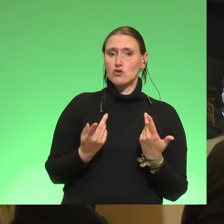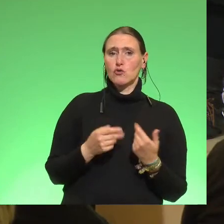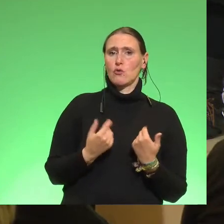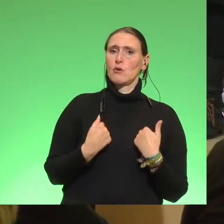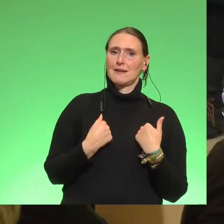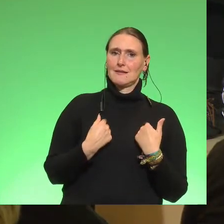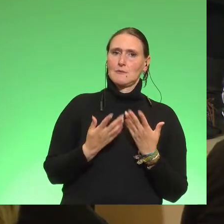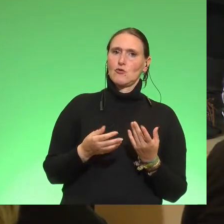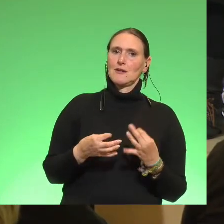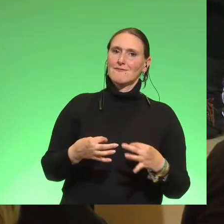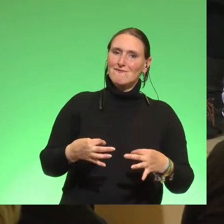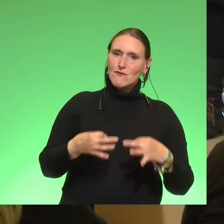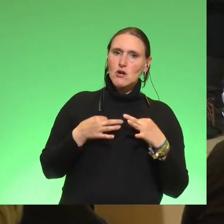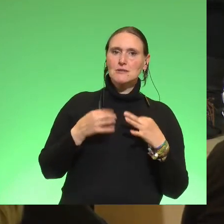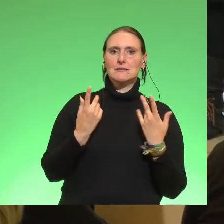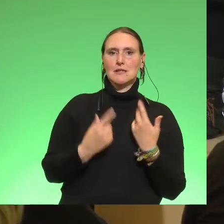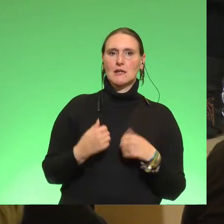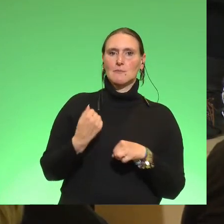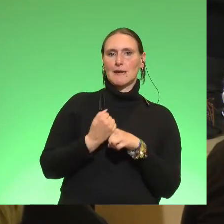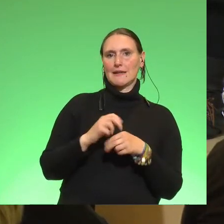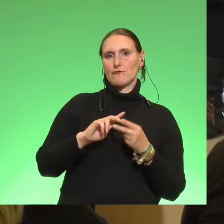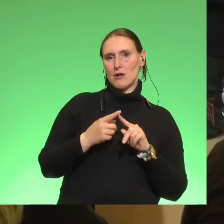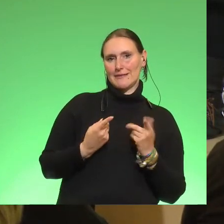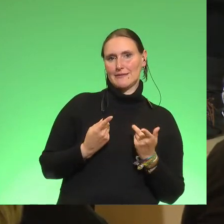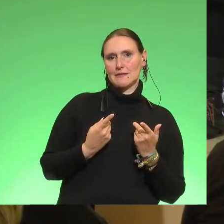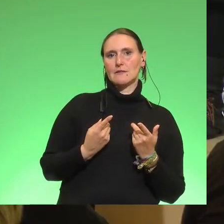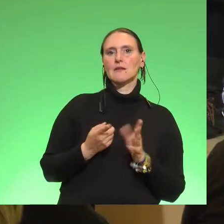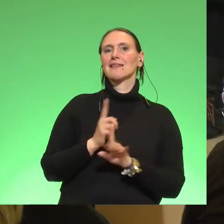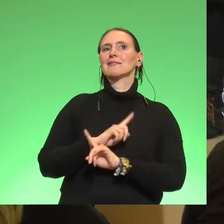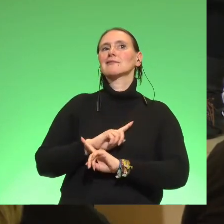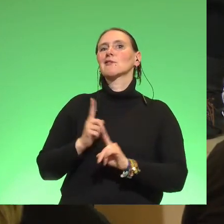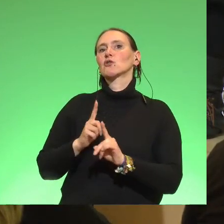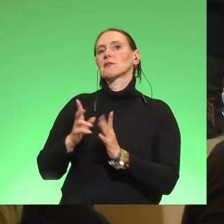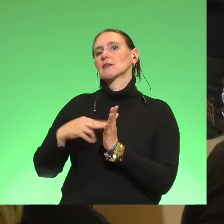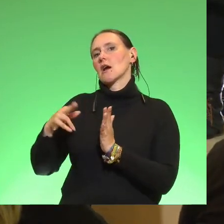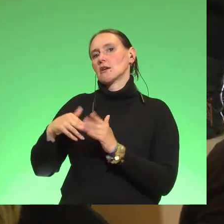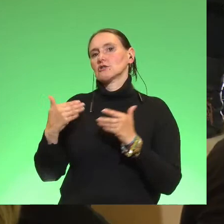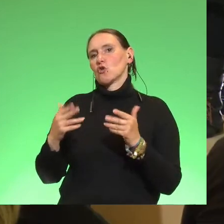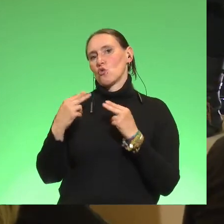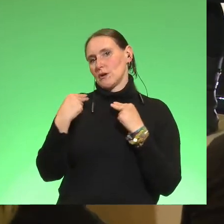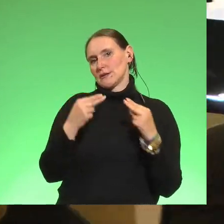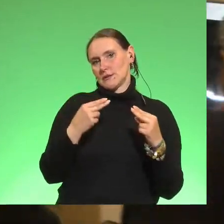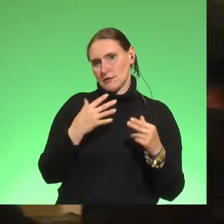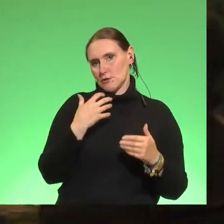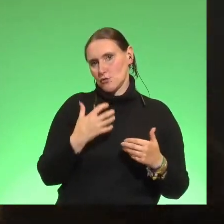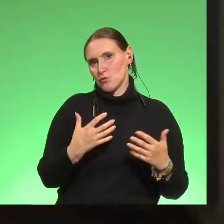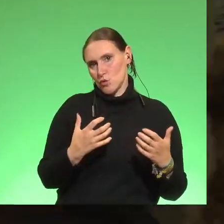art. And that's what I wanted to share. Thanks.